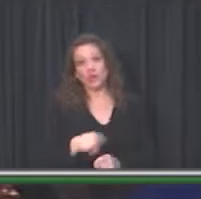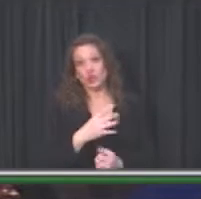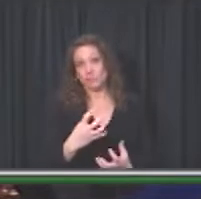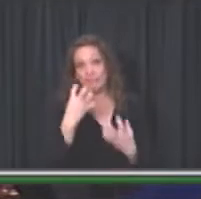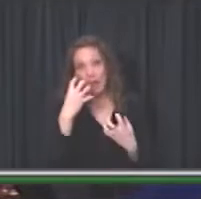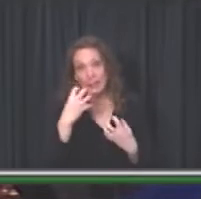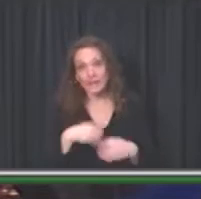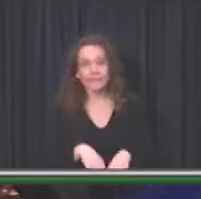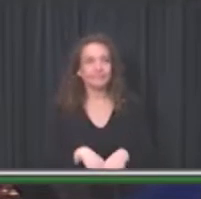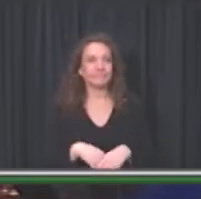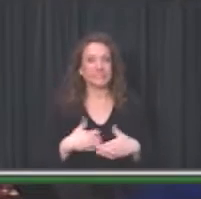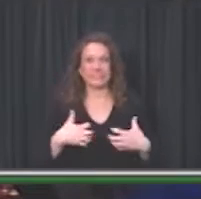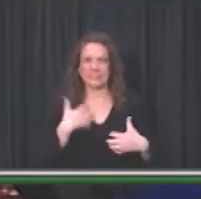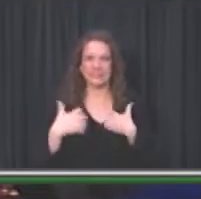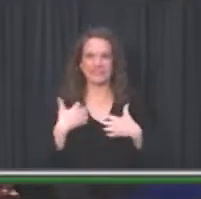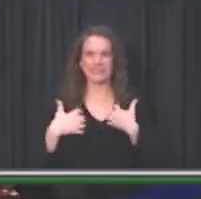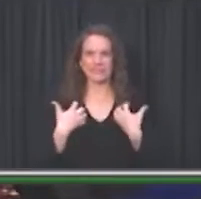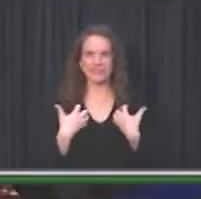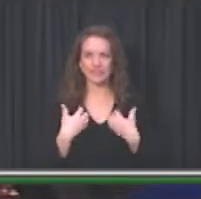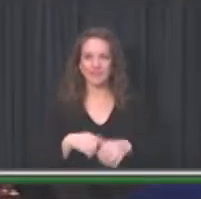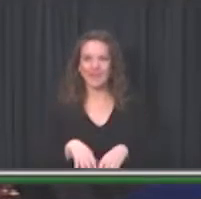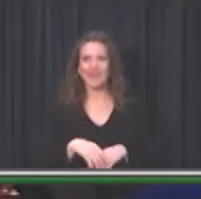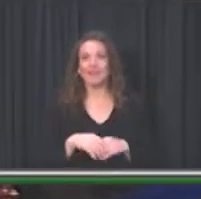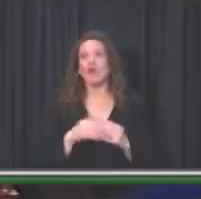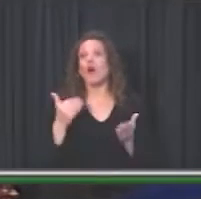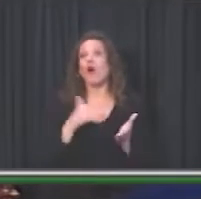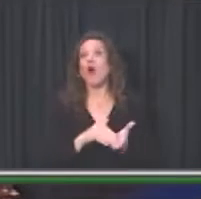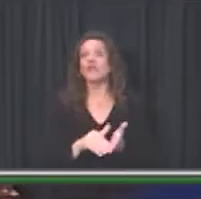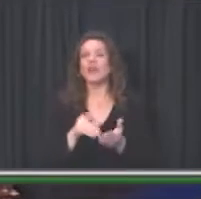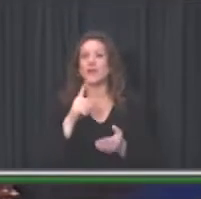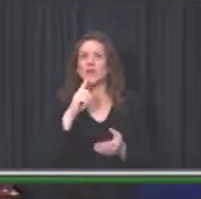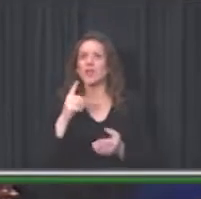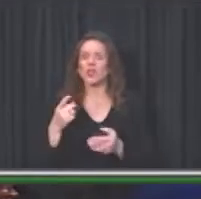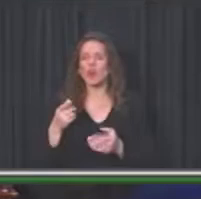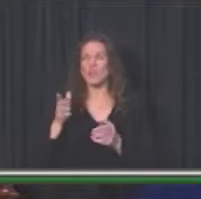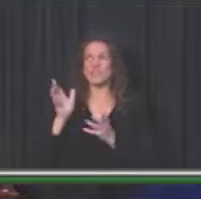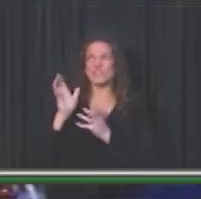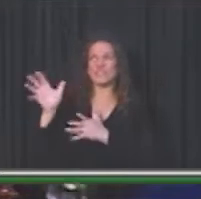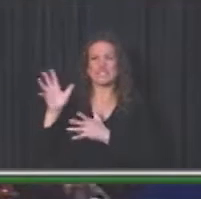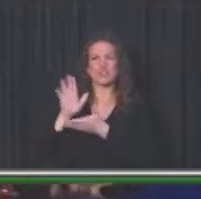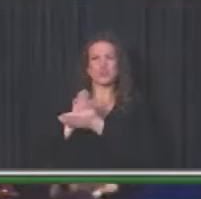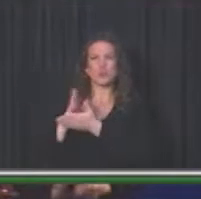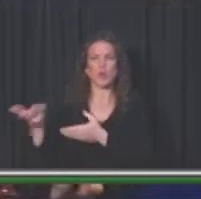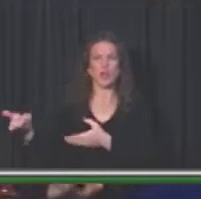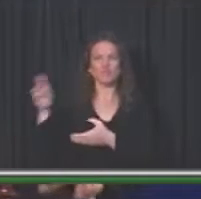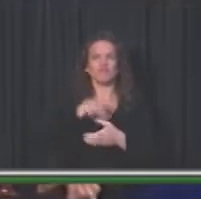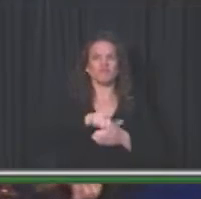They made you angry. There were many times you got in the car and you hit the...